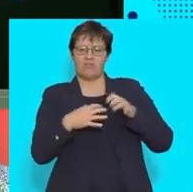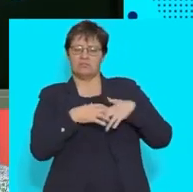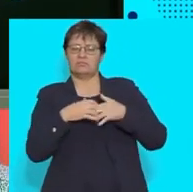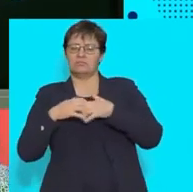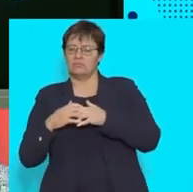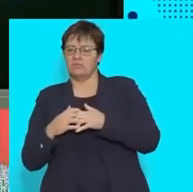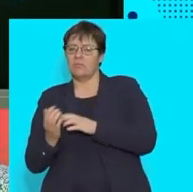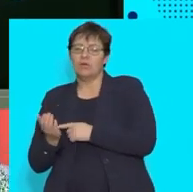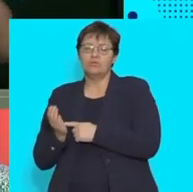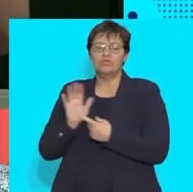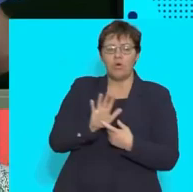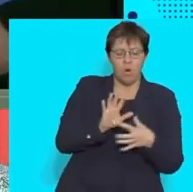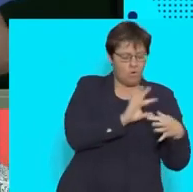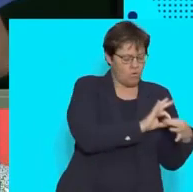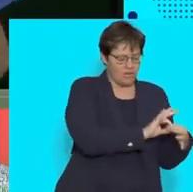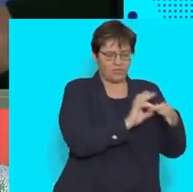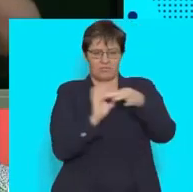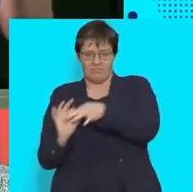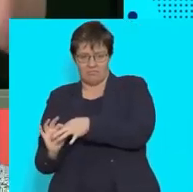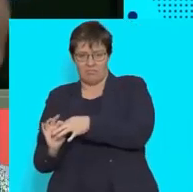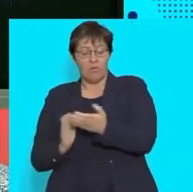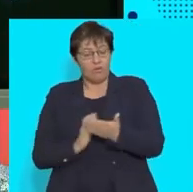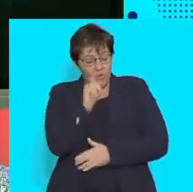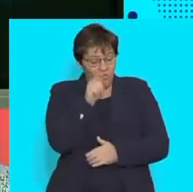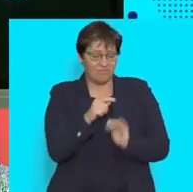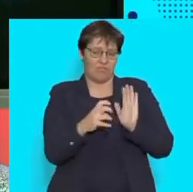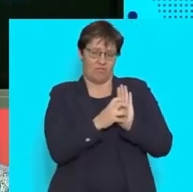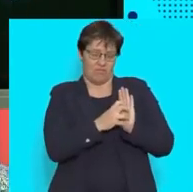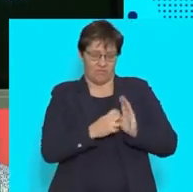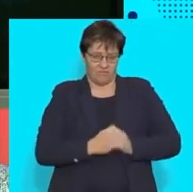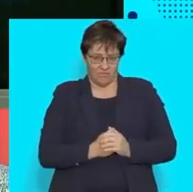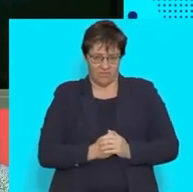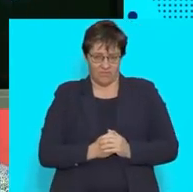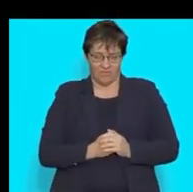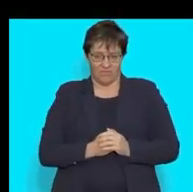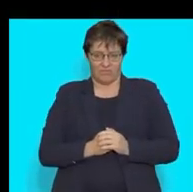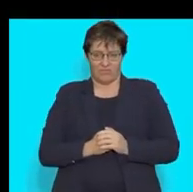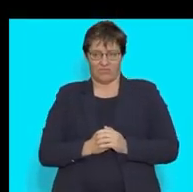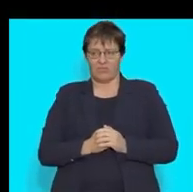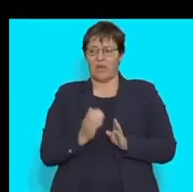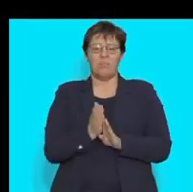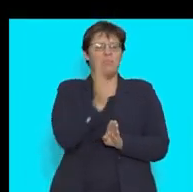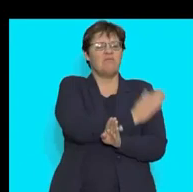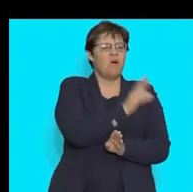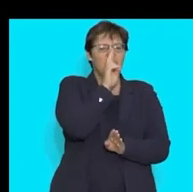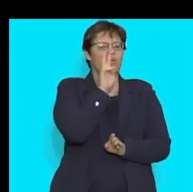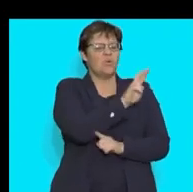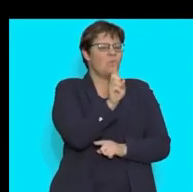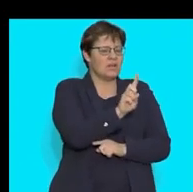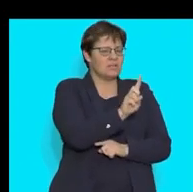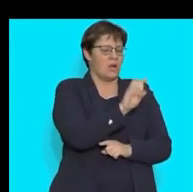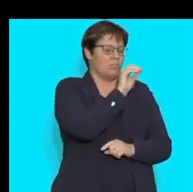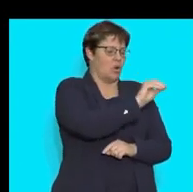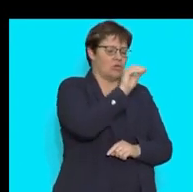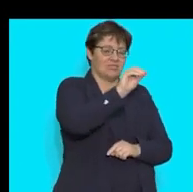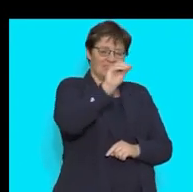and our focus on showing relationships by using a graph. So previously, we've looked at